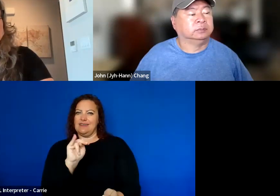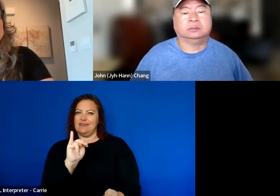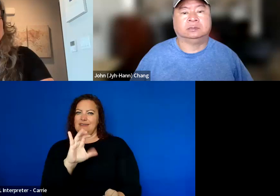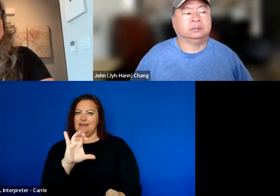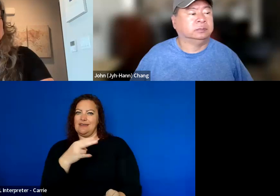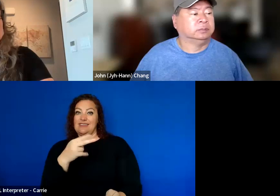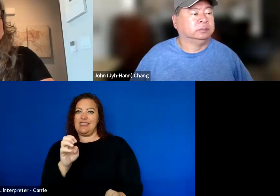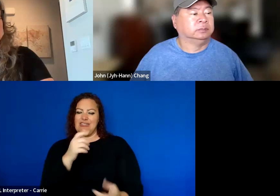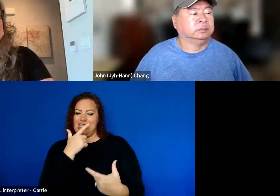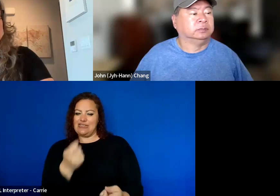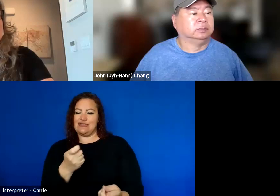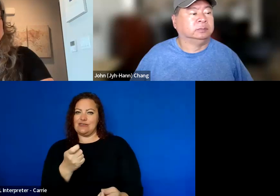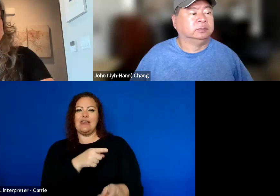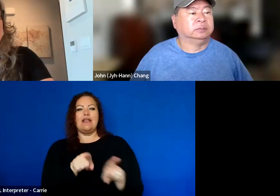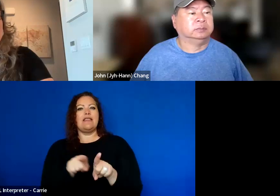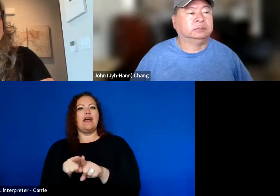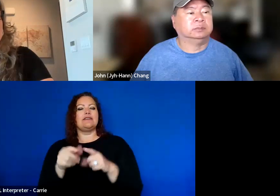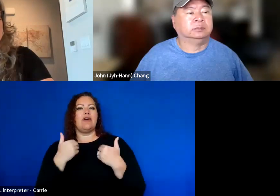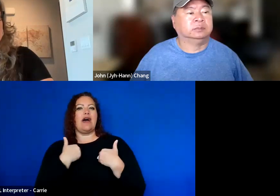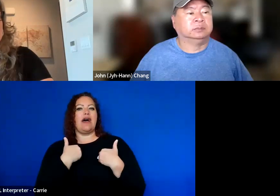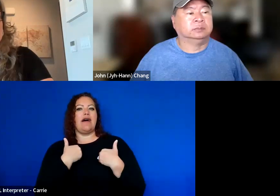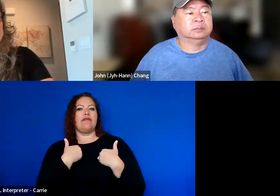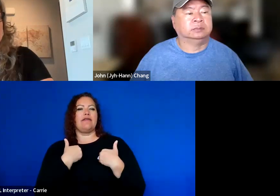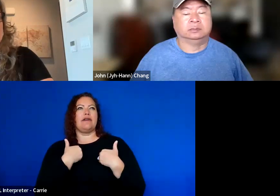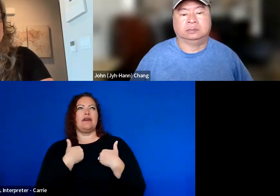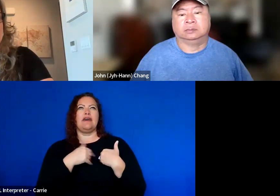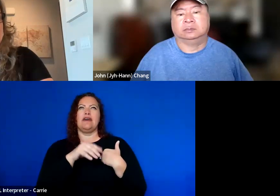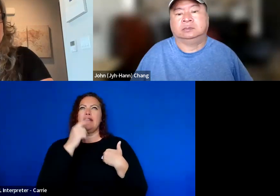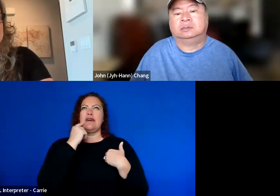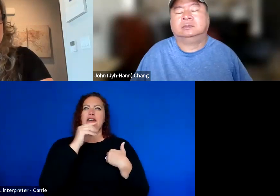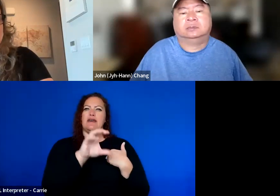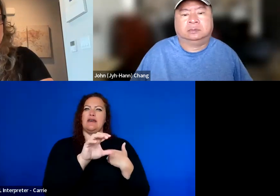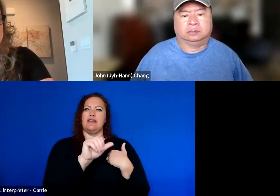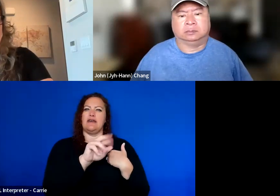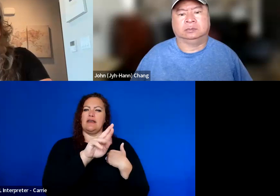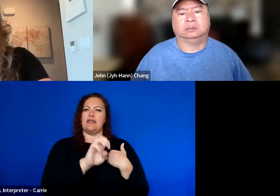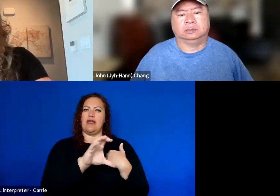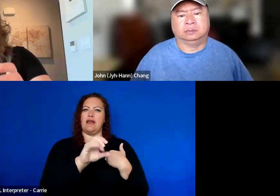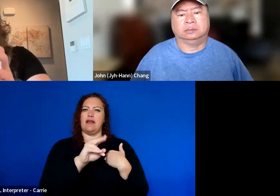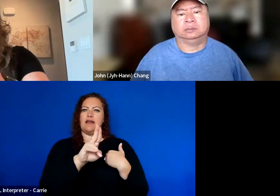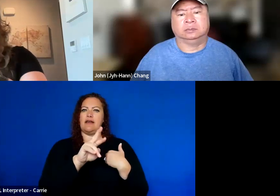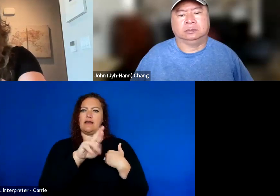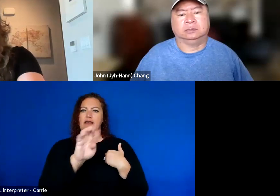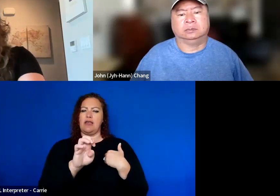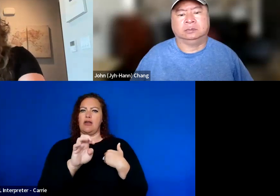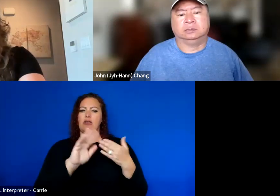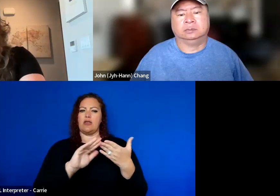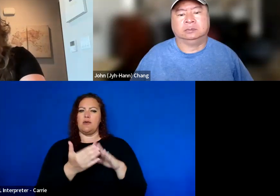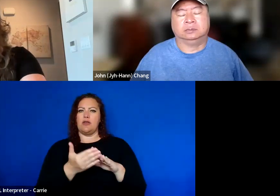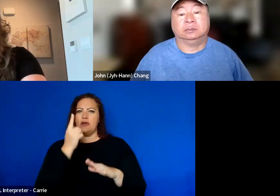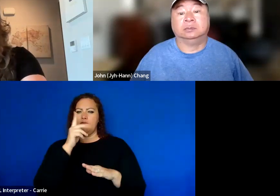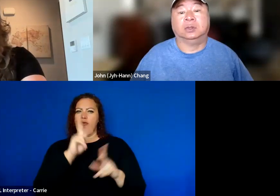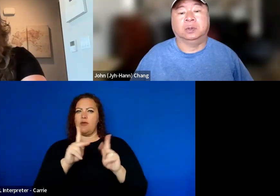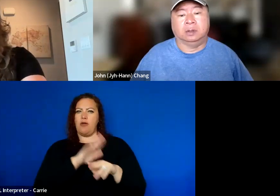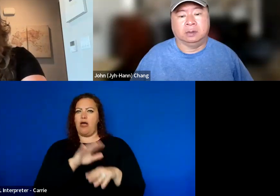also a care cure community of spinal cord injury for folks on the East